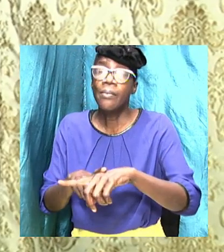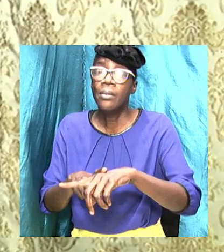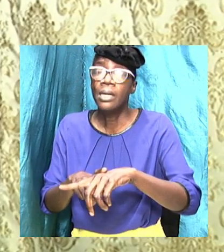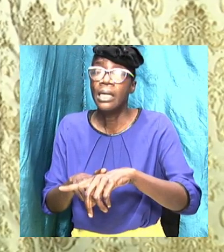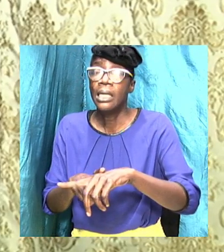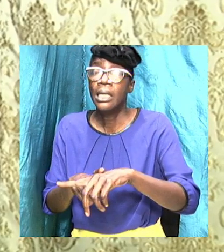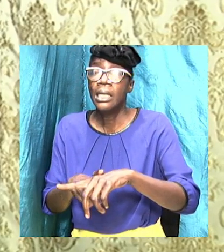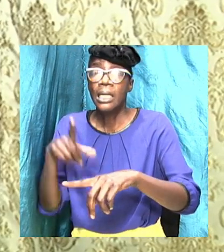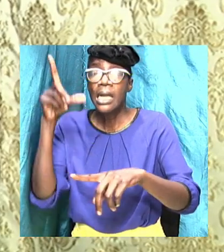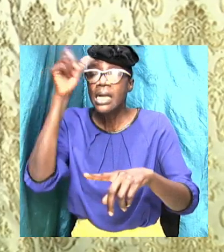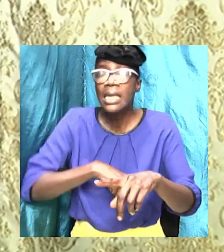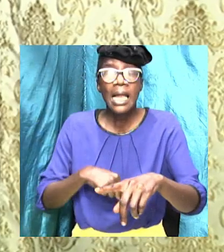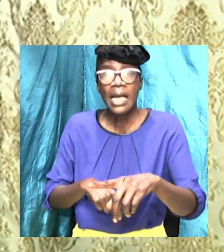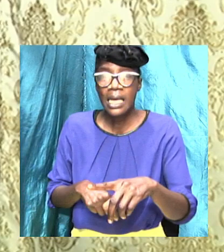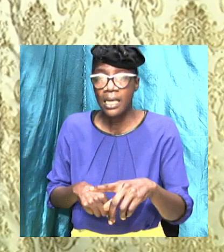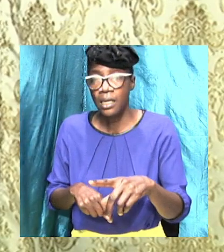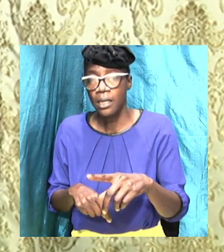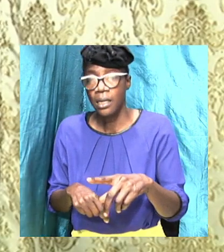happen.